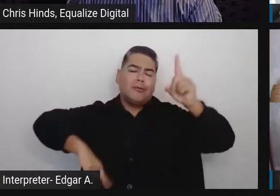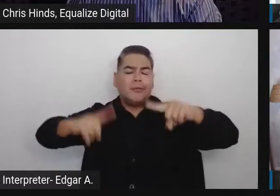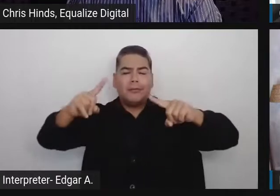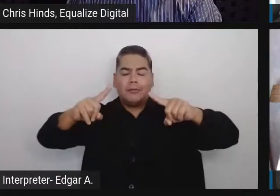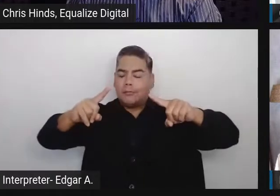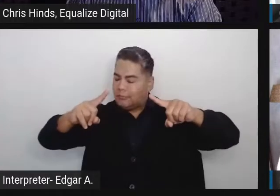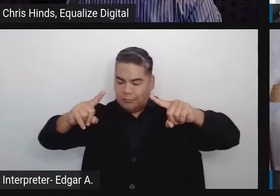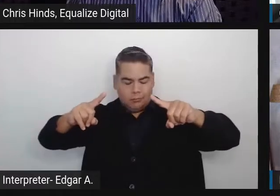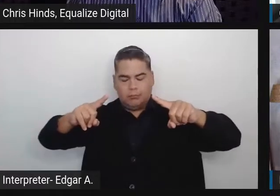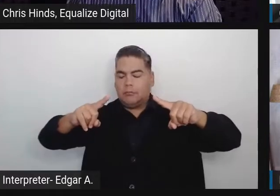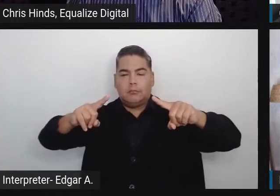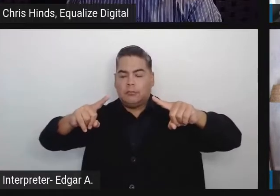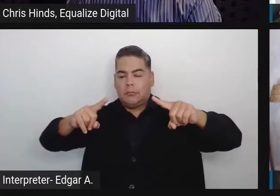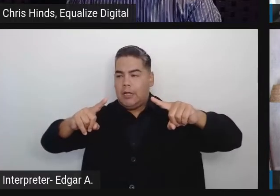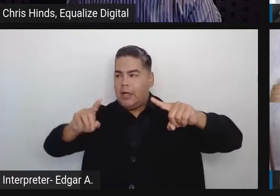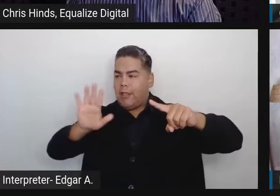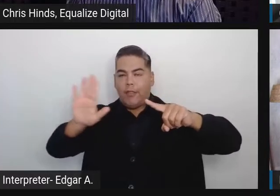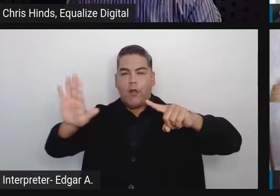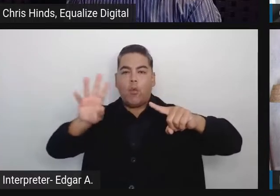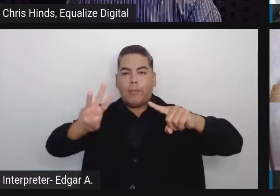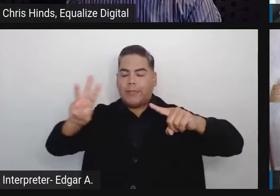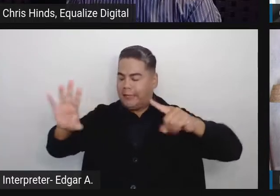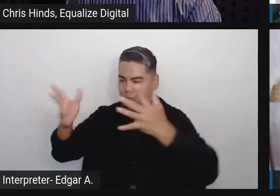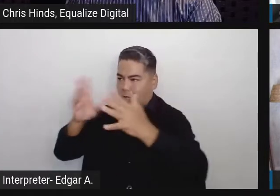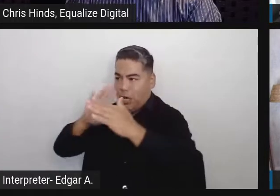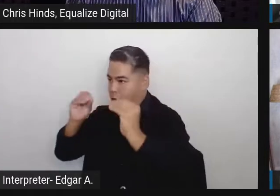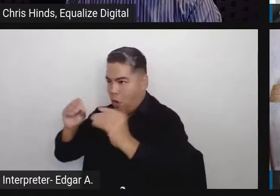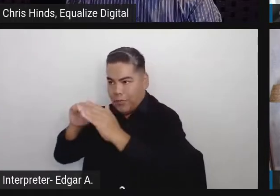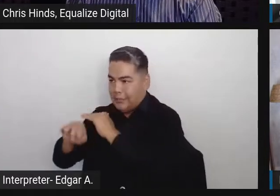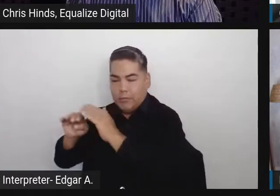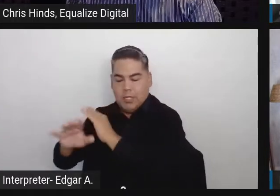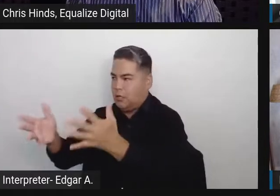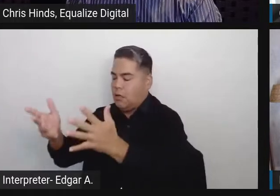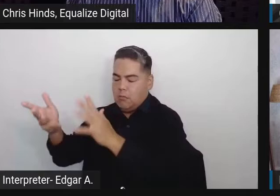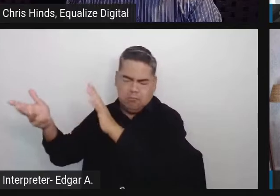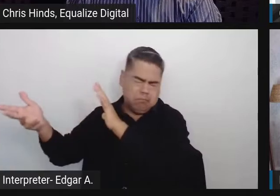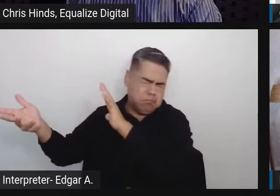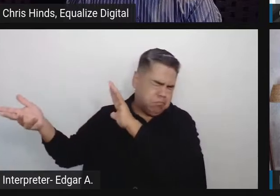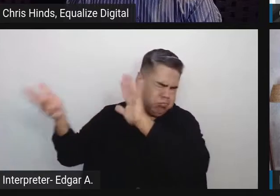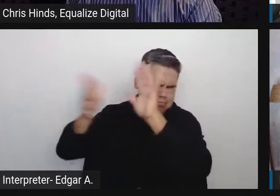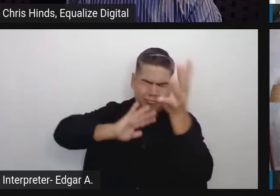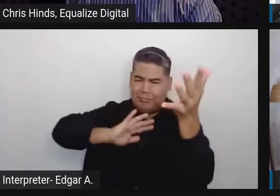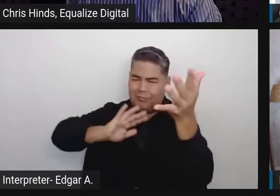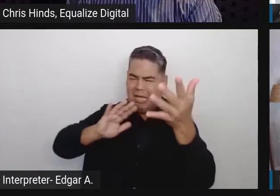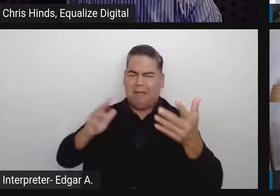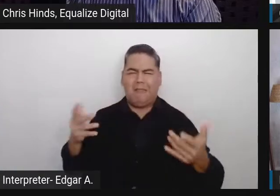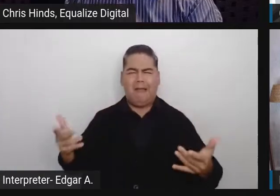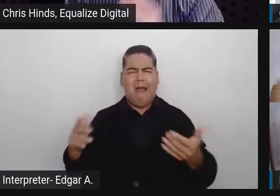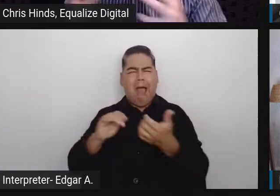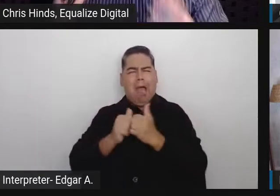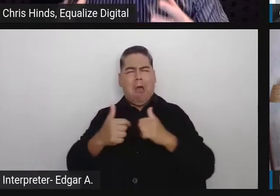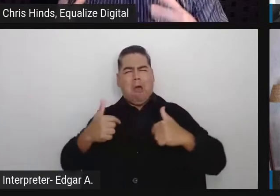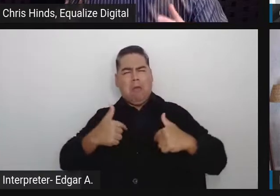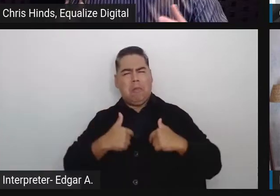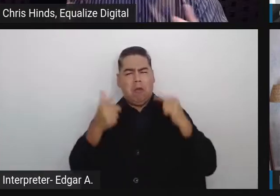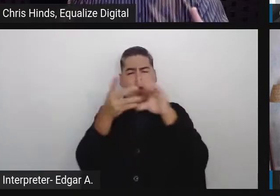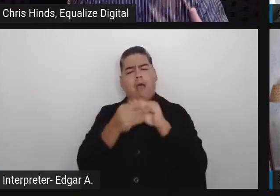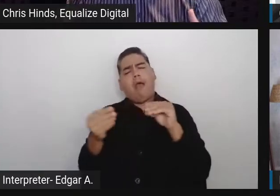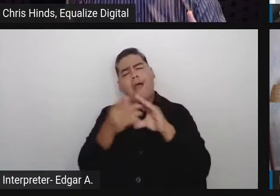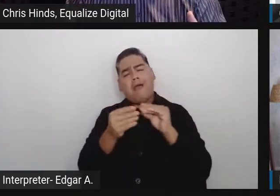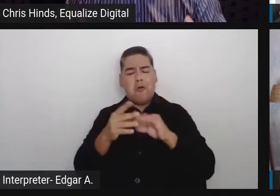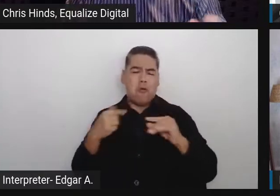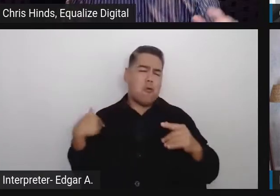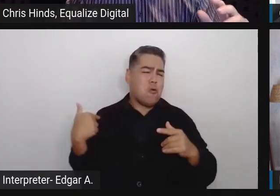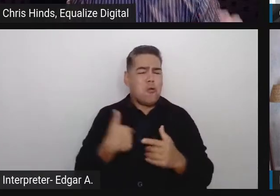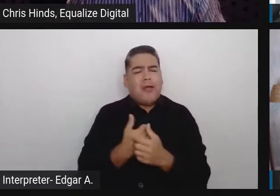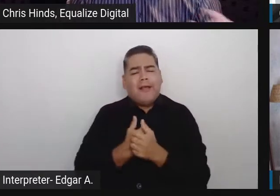it's a dumpster fire in terms of accessibility, right? Right. And that's something that you can point out, and you have to have good rapport with the